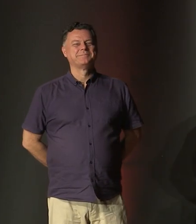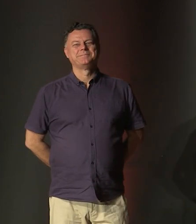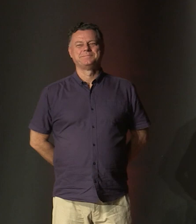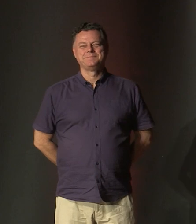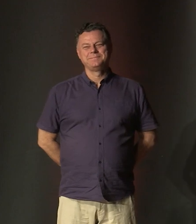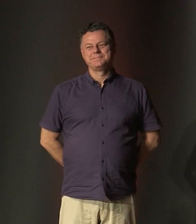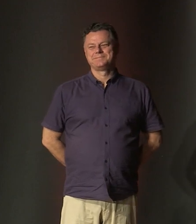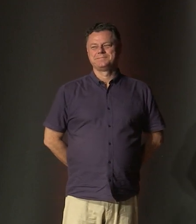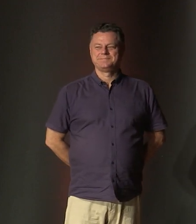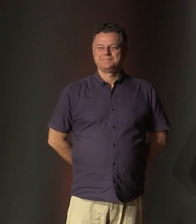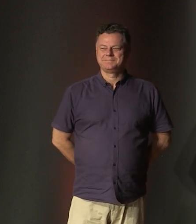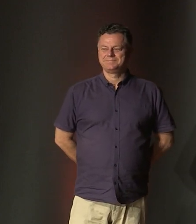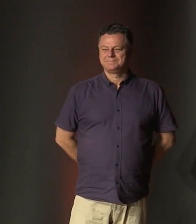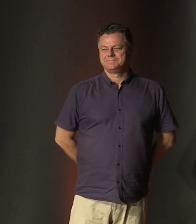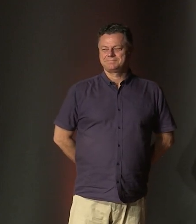Thank you.